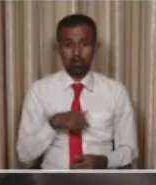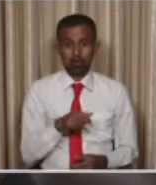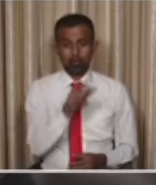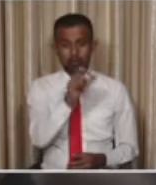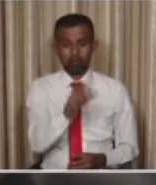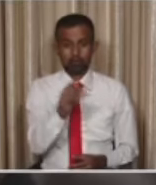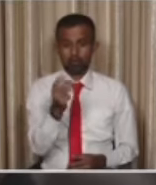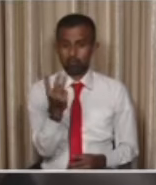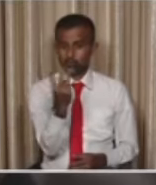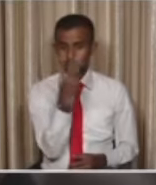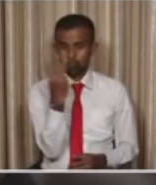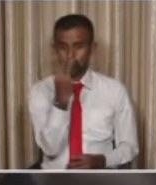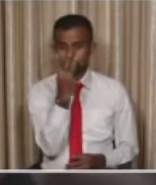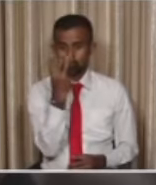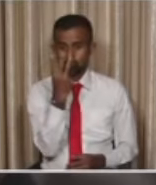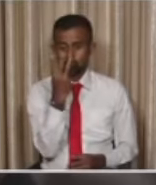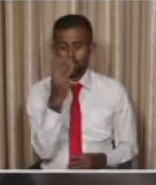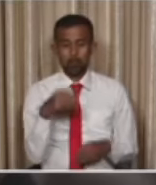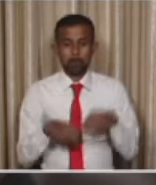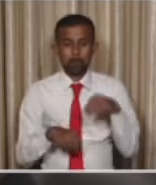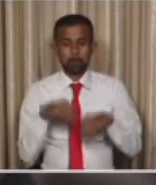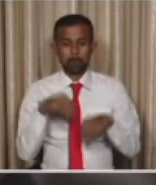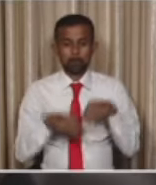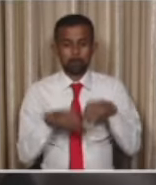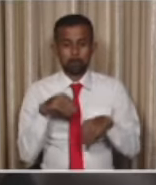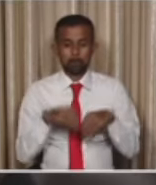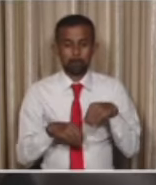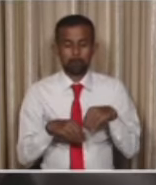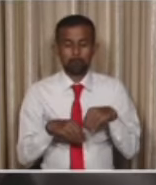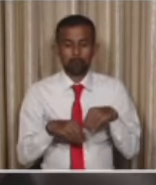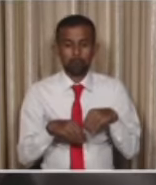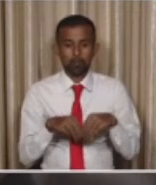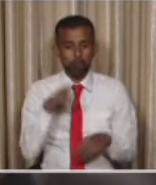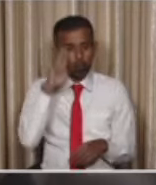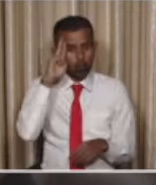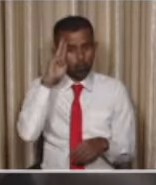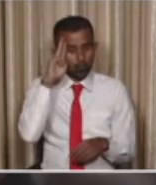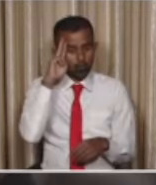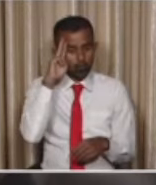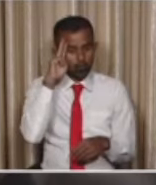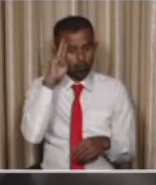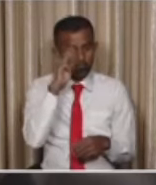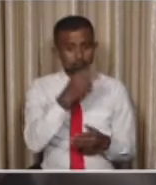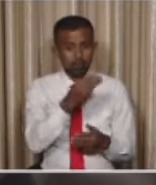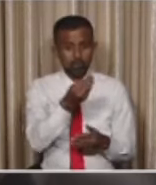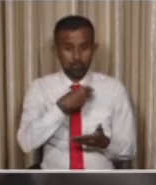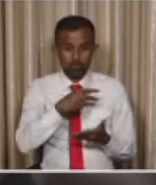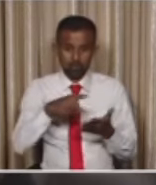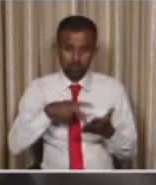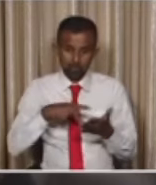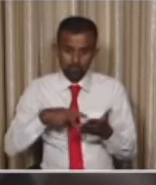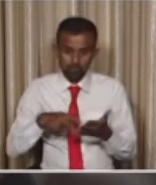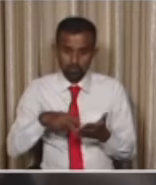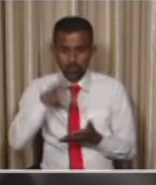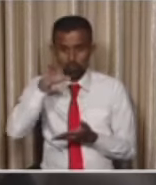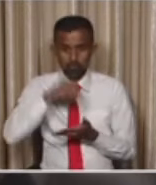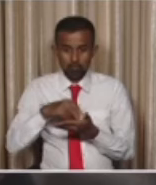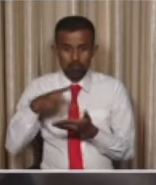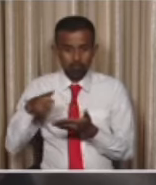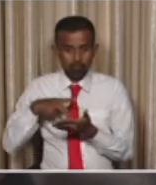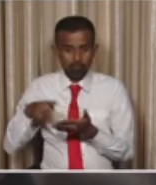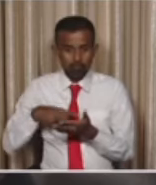decided unanimously to support the Honorable Leader of the Opposition, Sajith